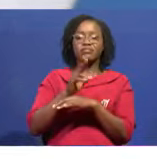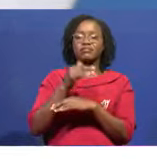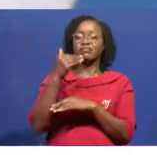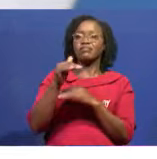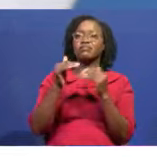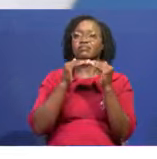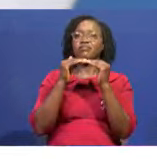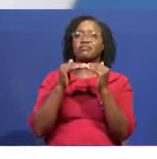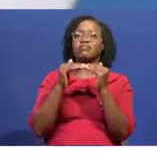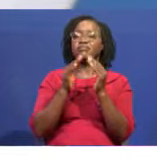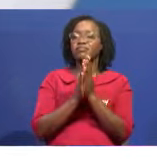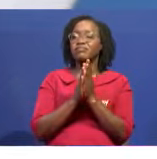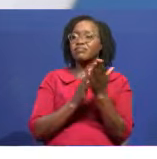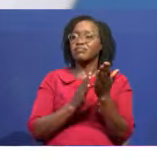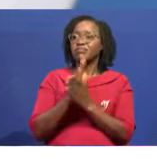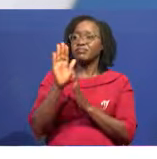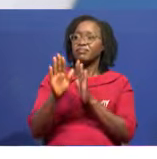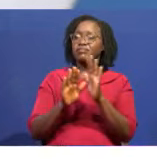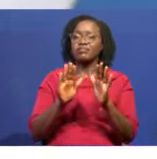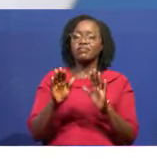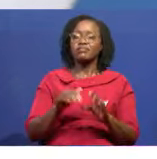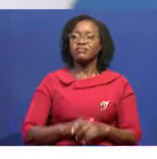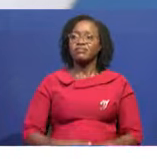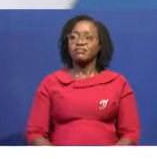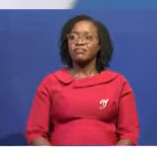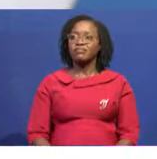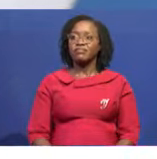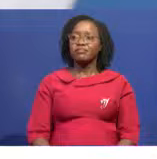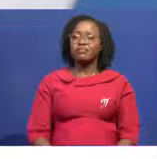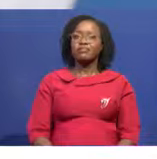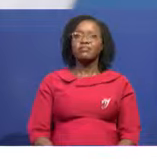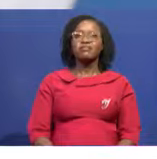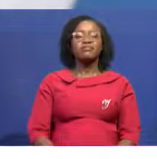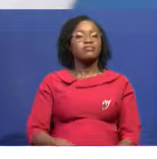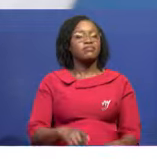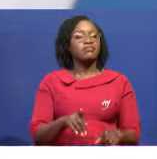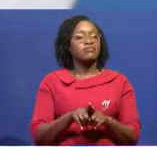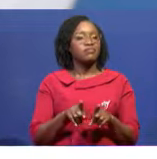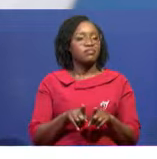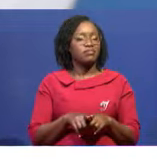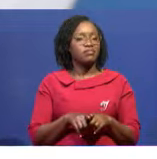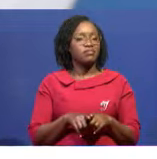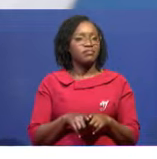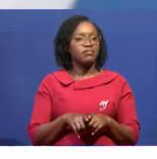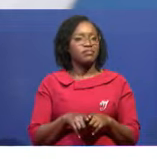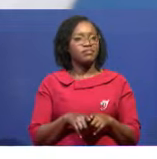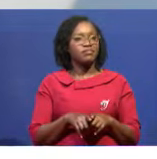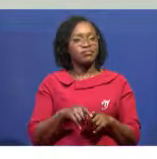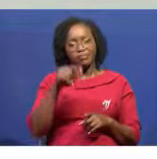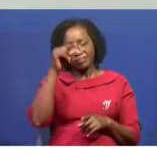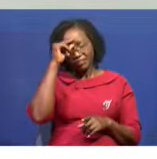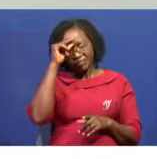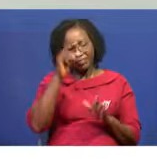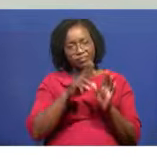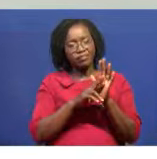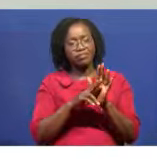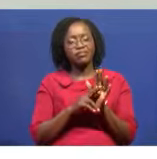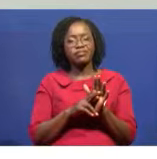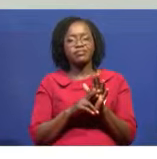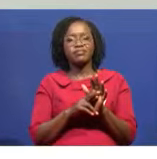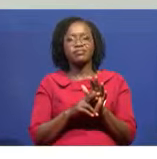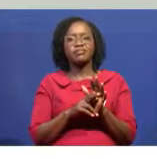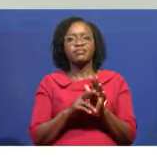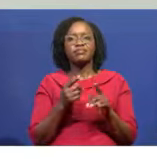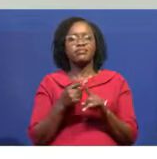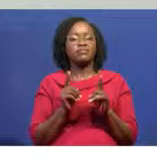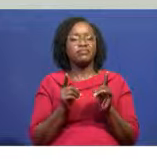level in terms of exercising their rights under the Constitution. And also, not only being a government representative in that particular institution,